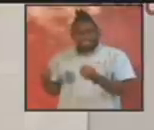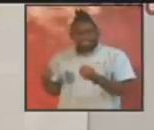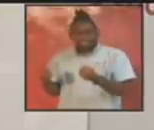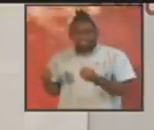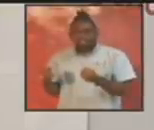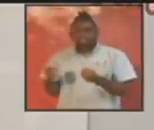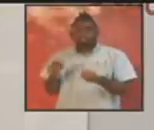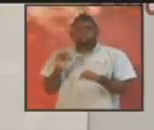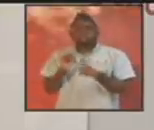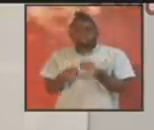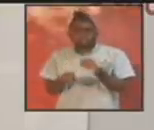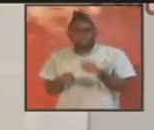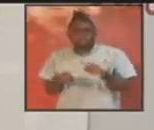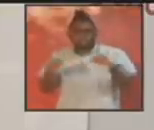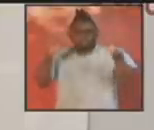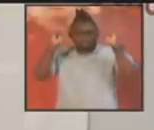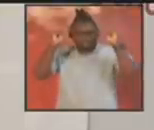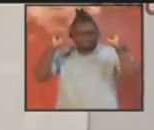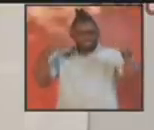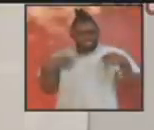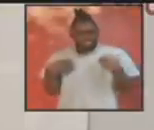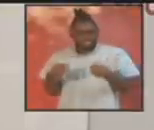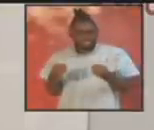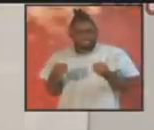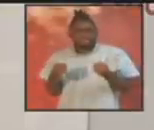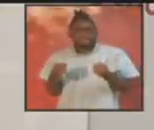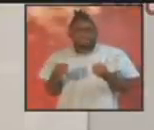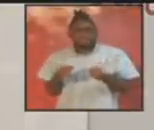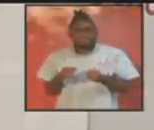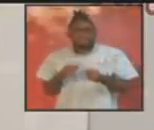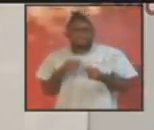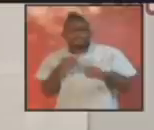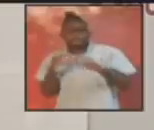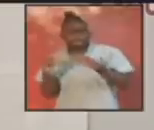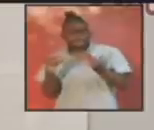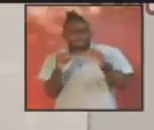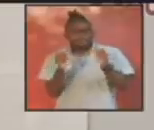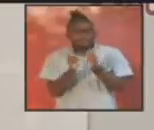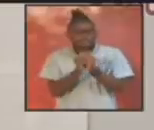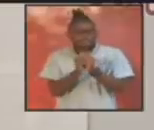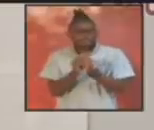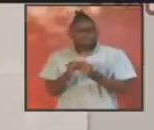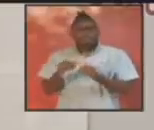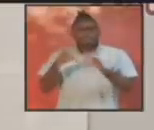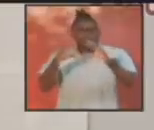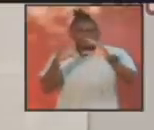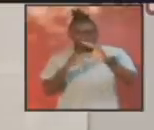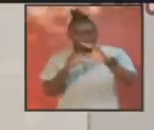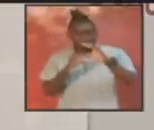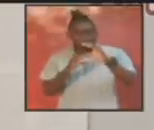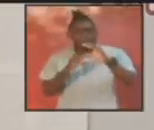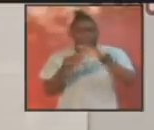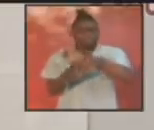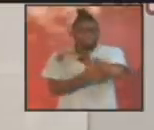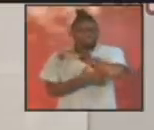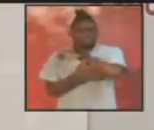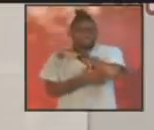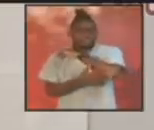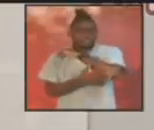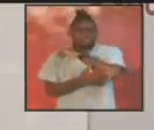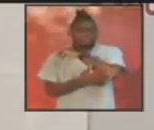Ministry of Health sought CARICOM and Foreign Affairs assistance to engage the